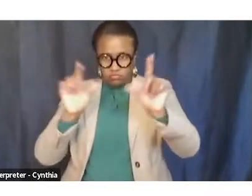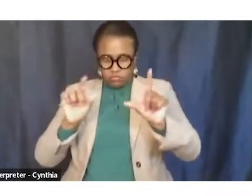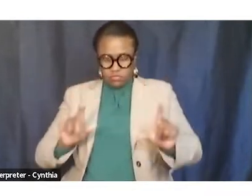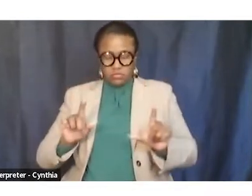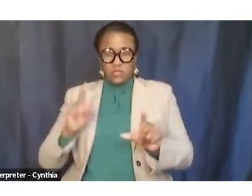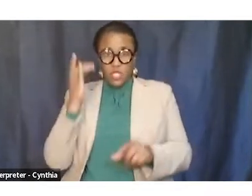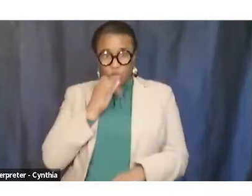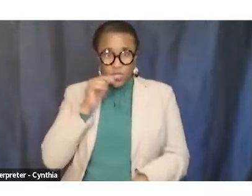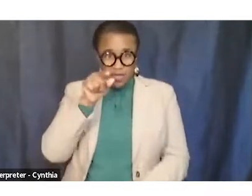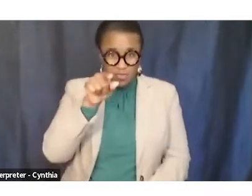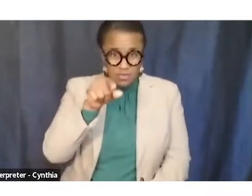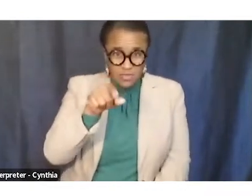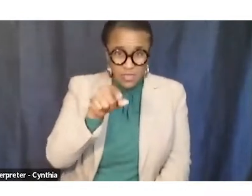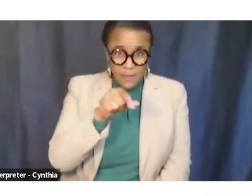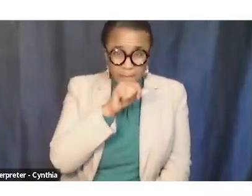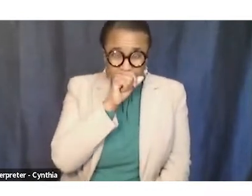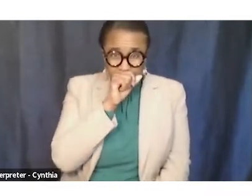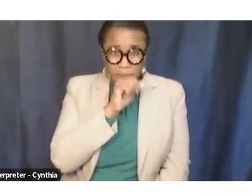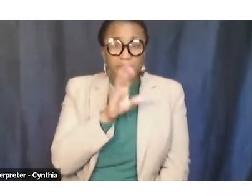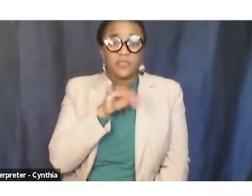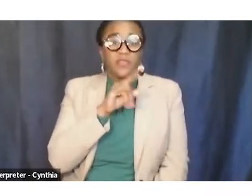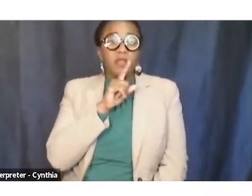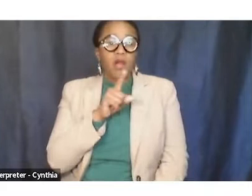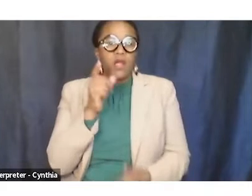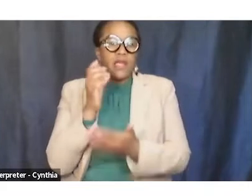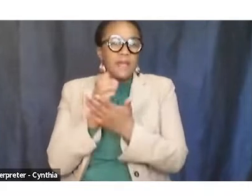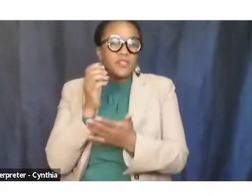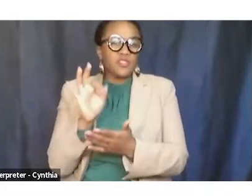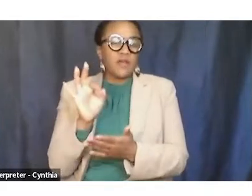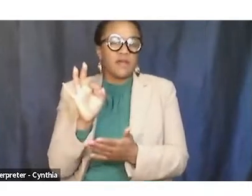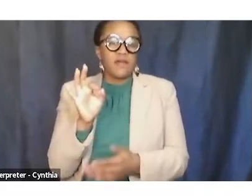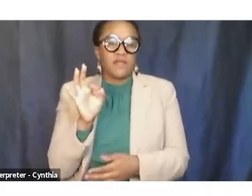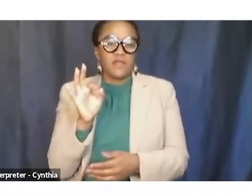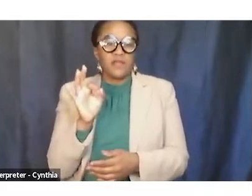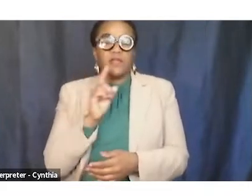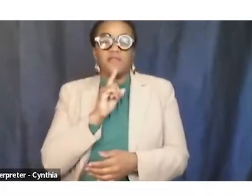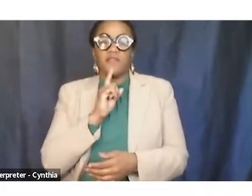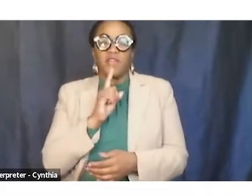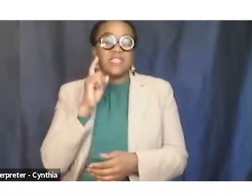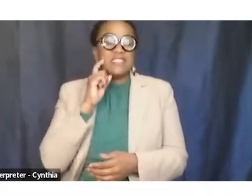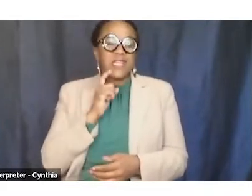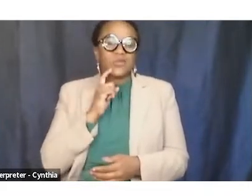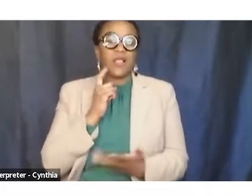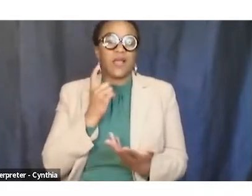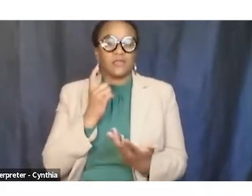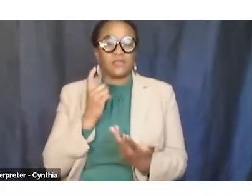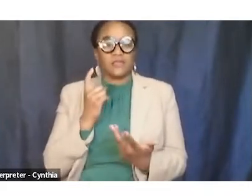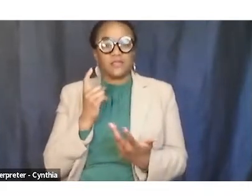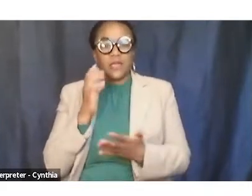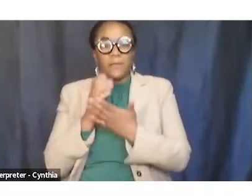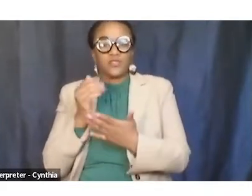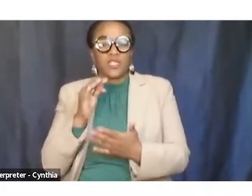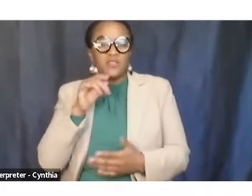like this. They are images of very, very sexualized photos of